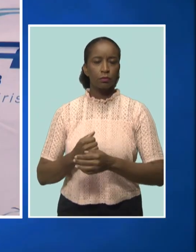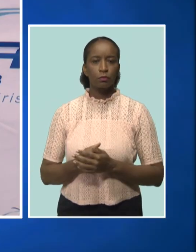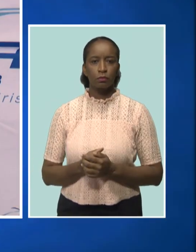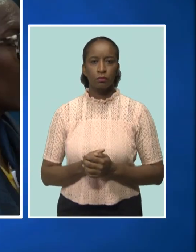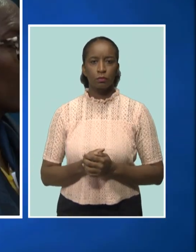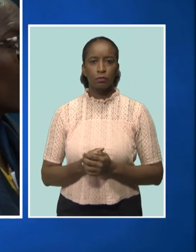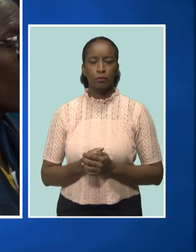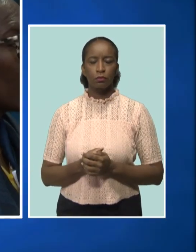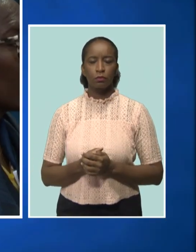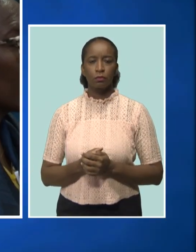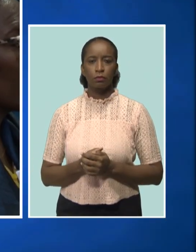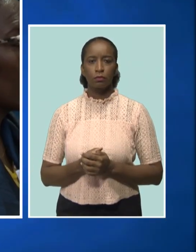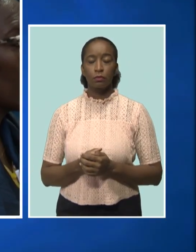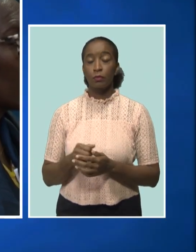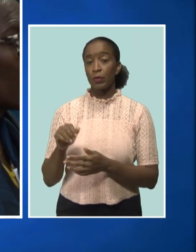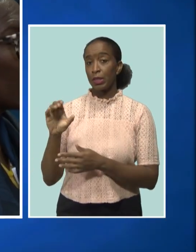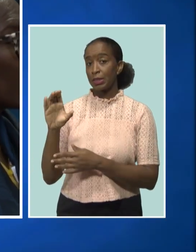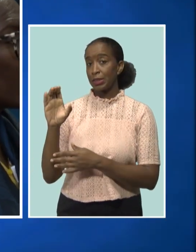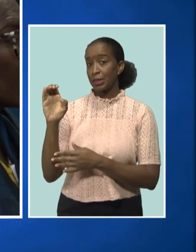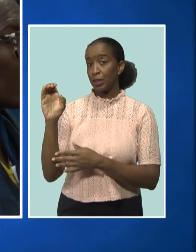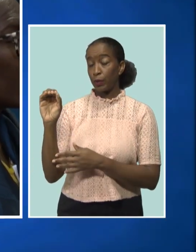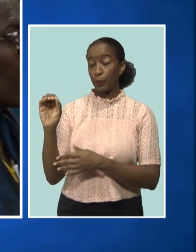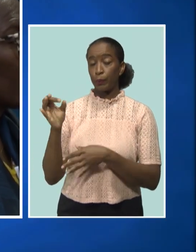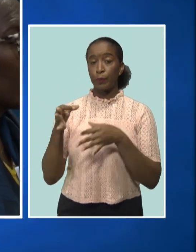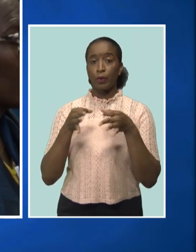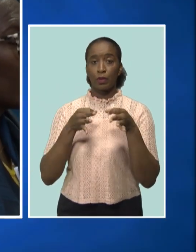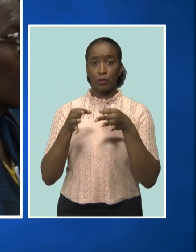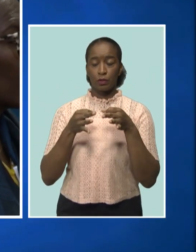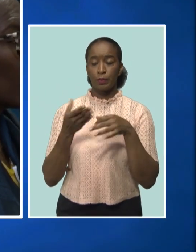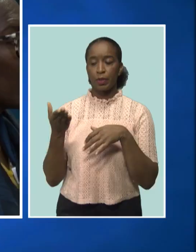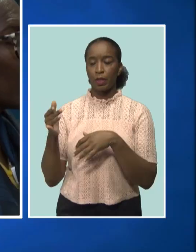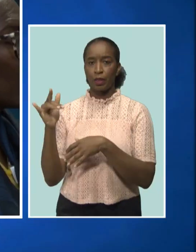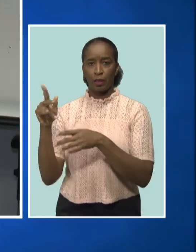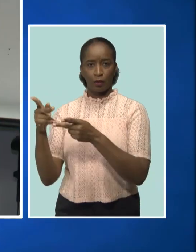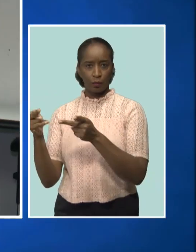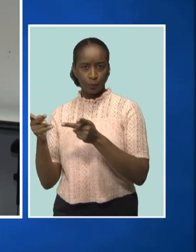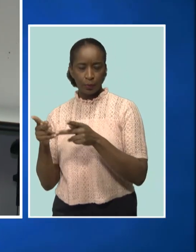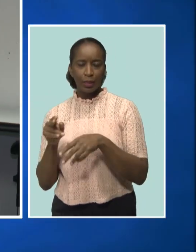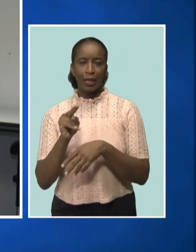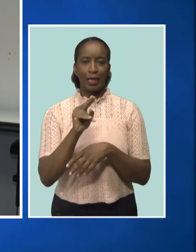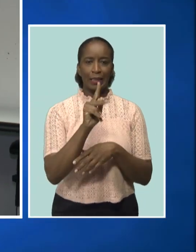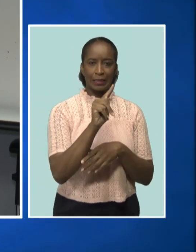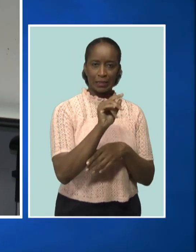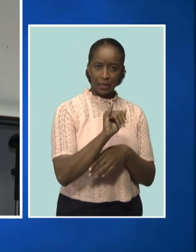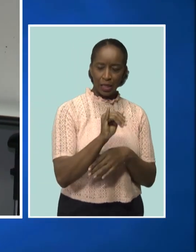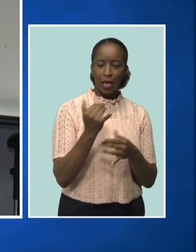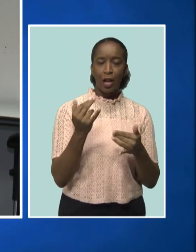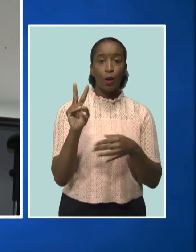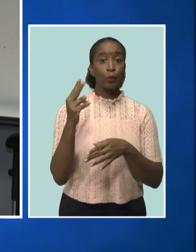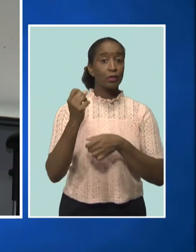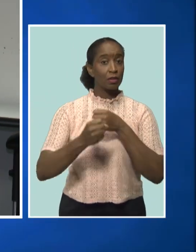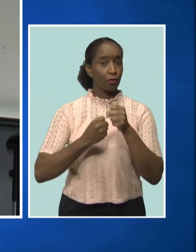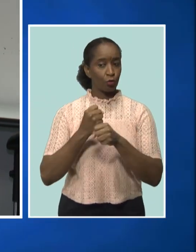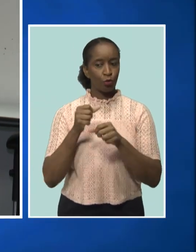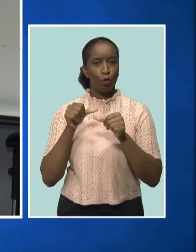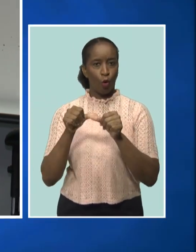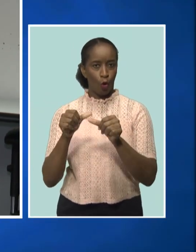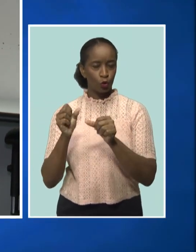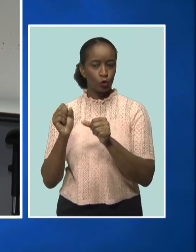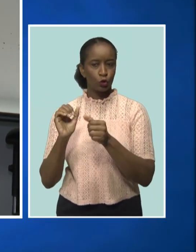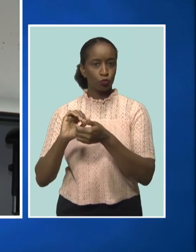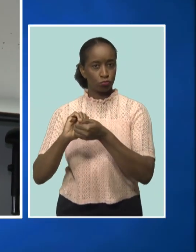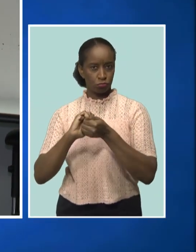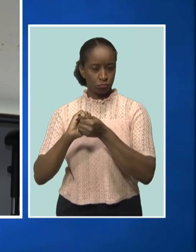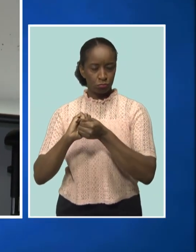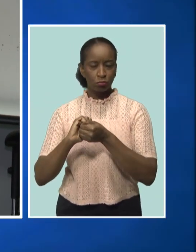the environment. The CEO said as the airport and the NTI embark on their second year, a pilot program has been put in place.